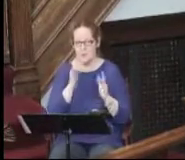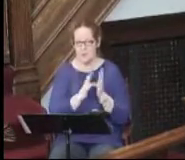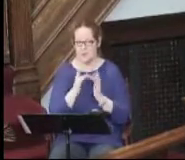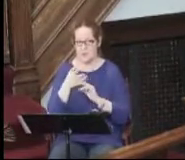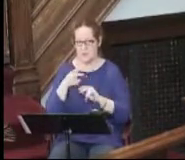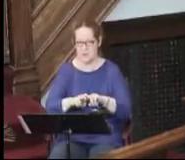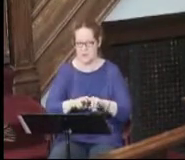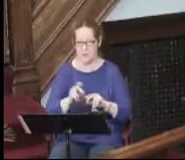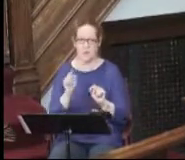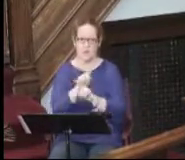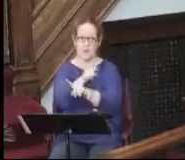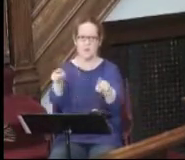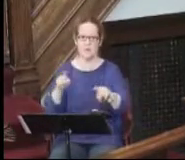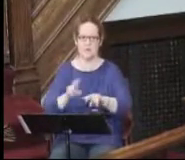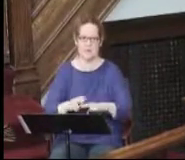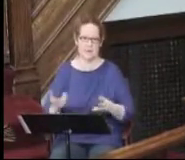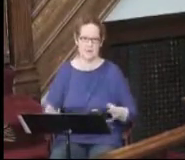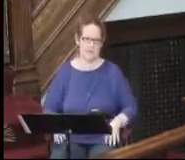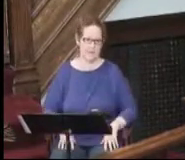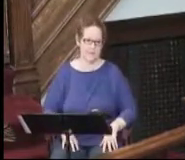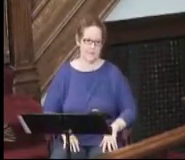Where would you sit?